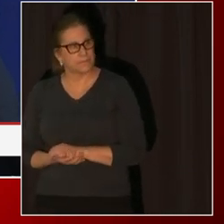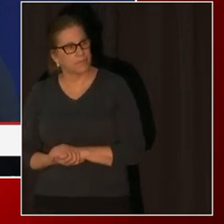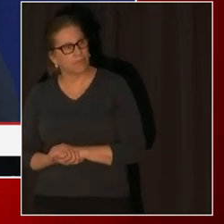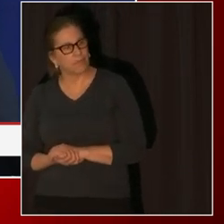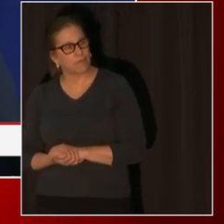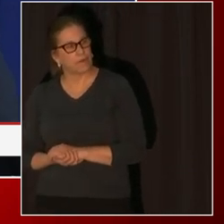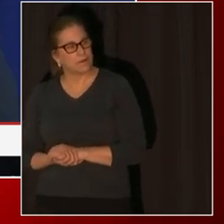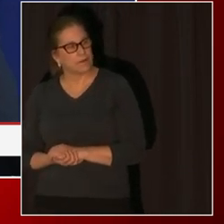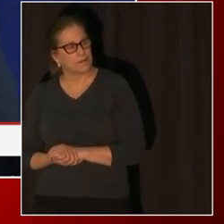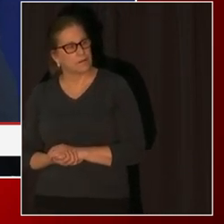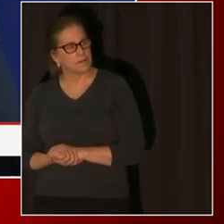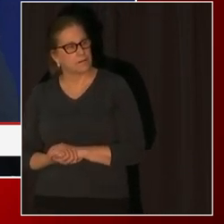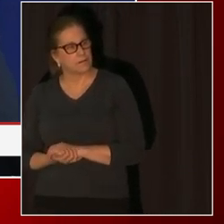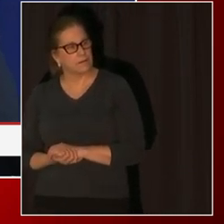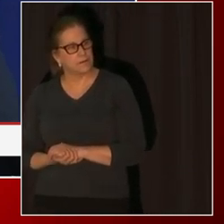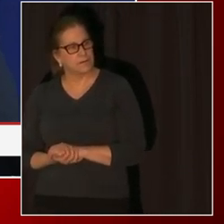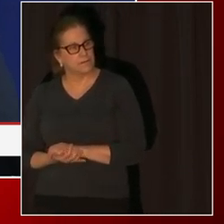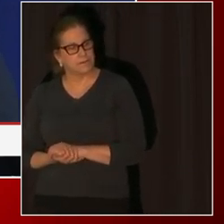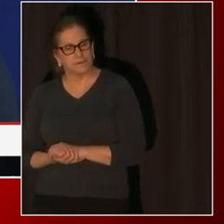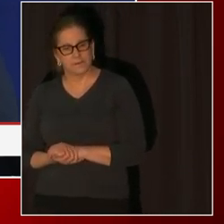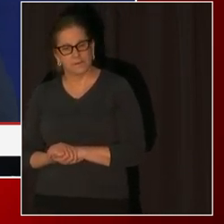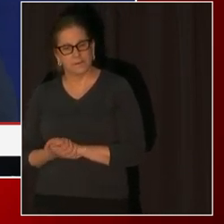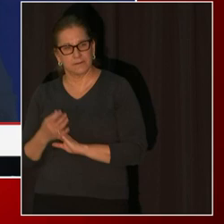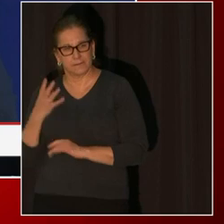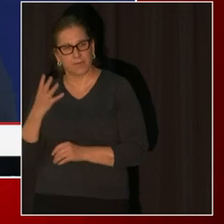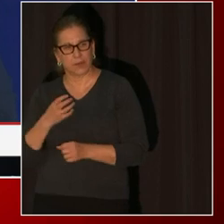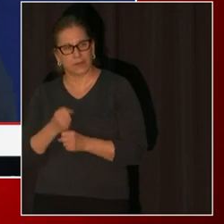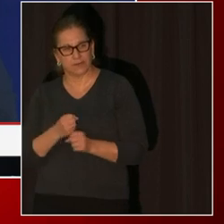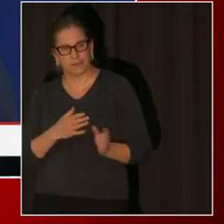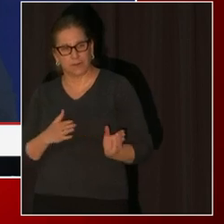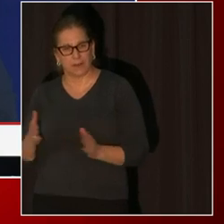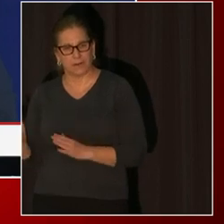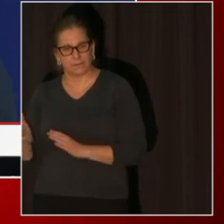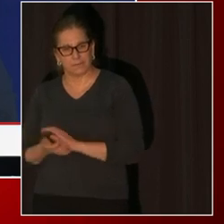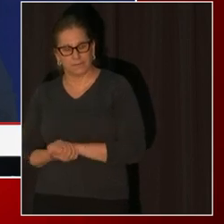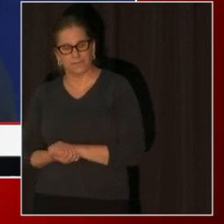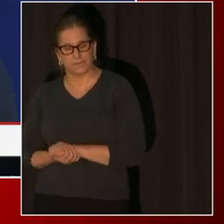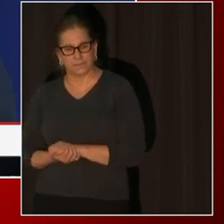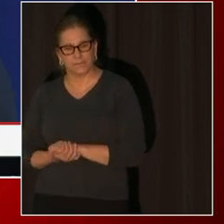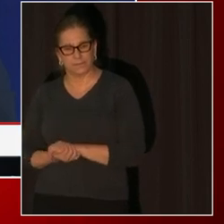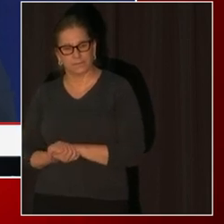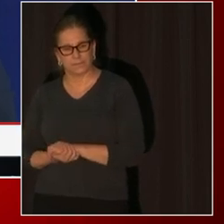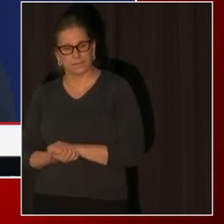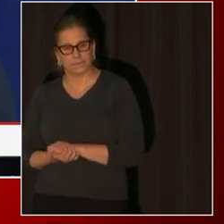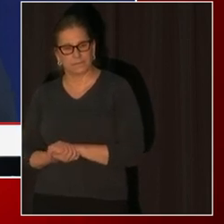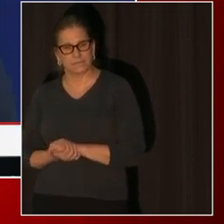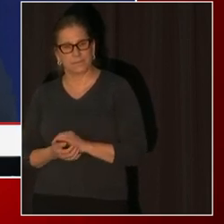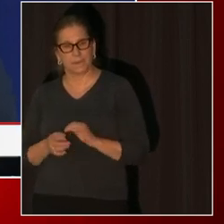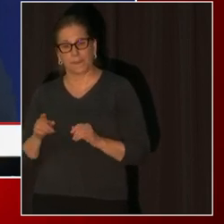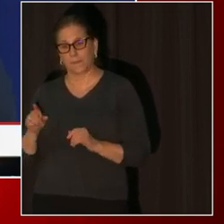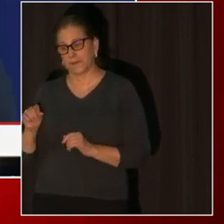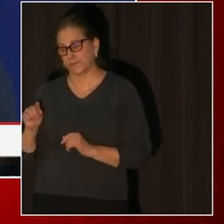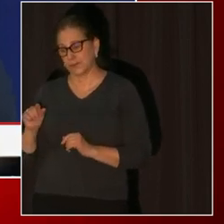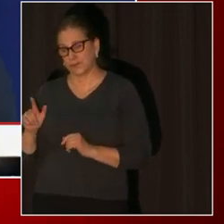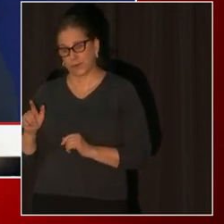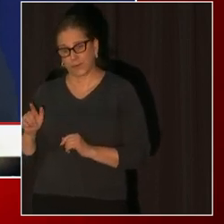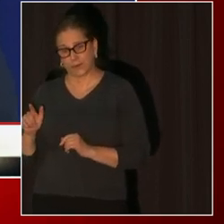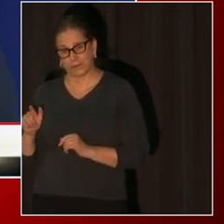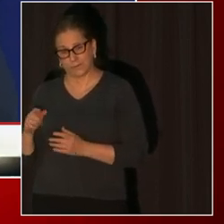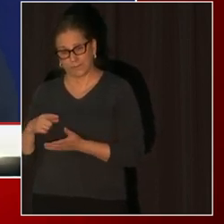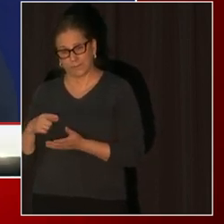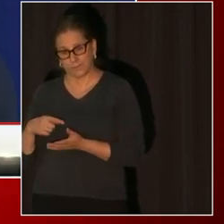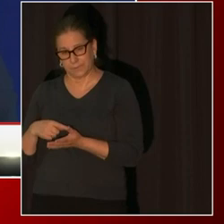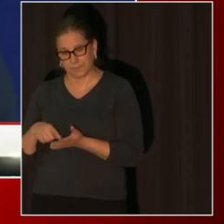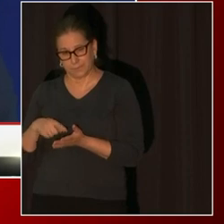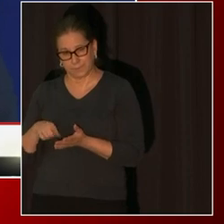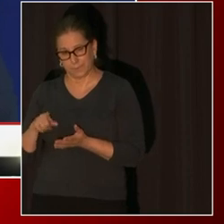years? It will be used in 2021 and paid back in 23 and 24 in the plan. There is not a